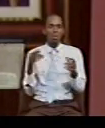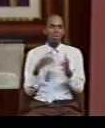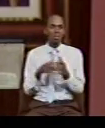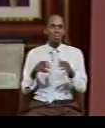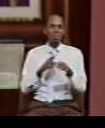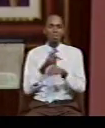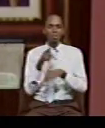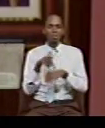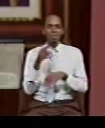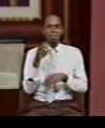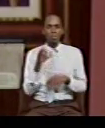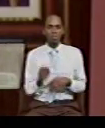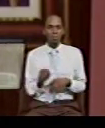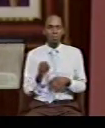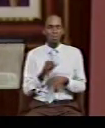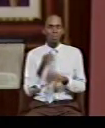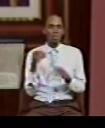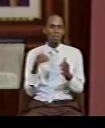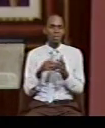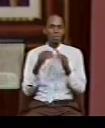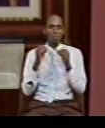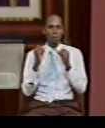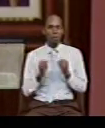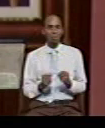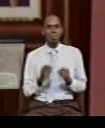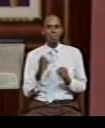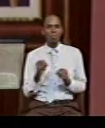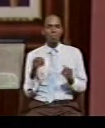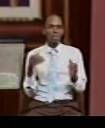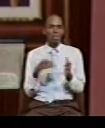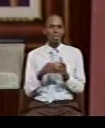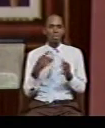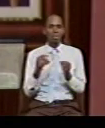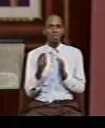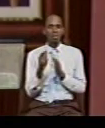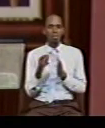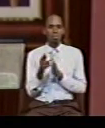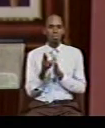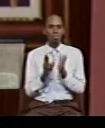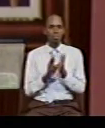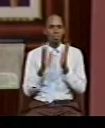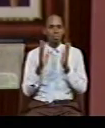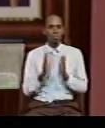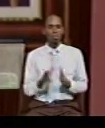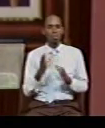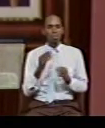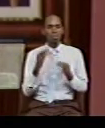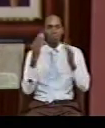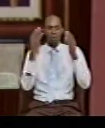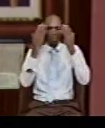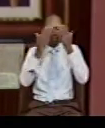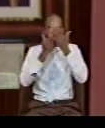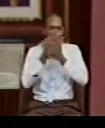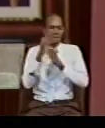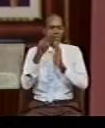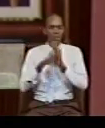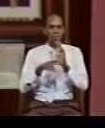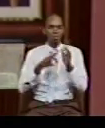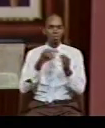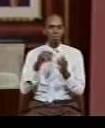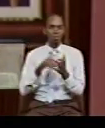principalities, against powers, against the rulers of the darkness of this